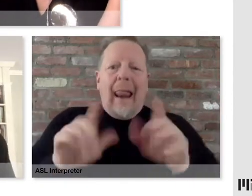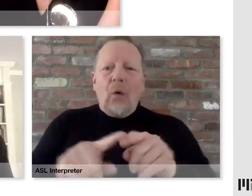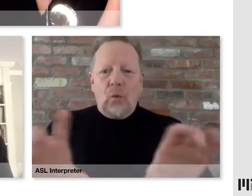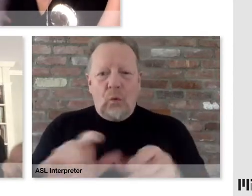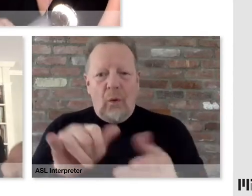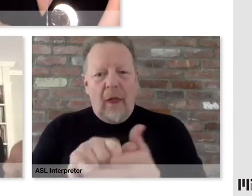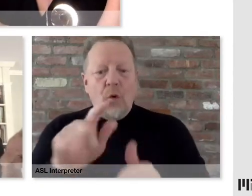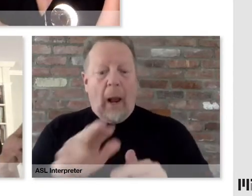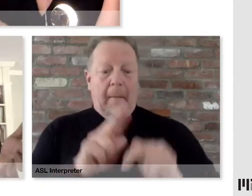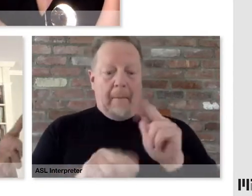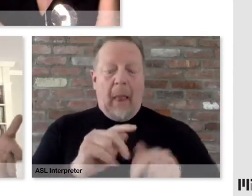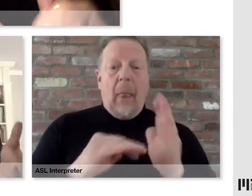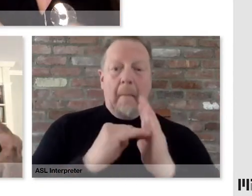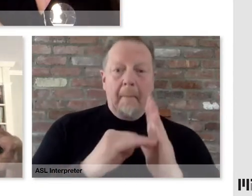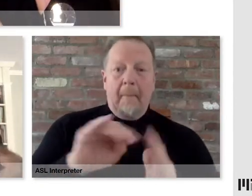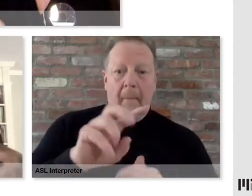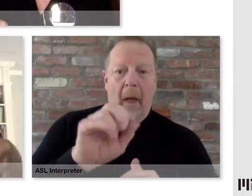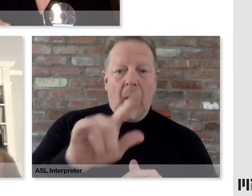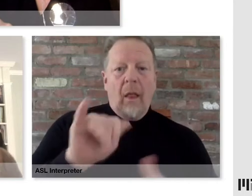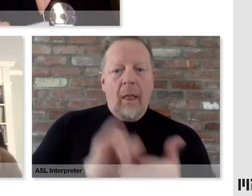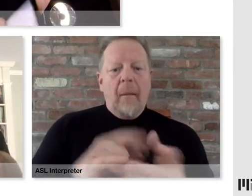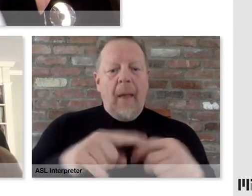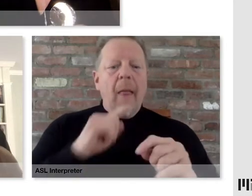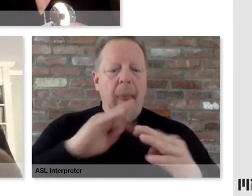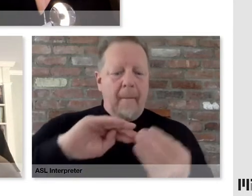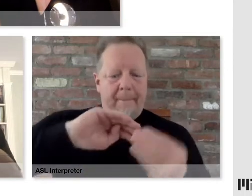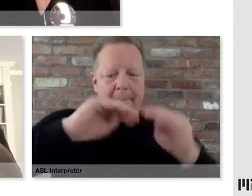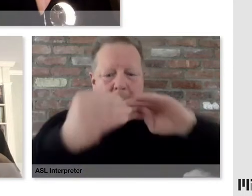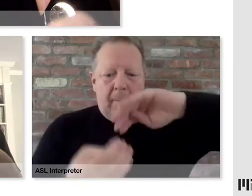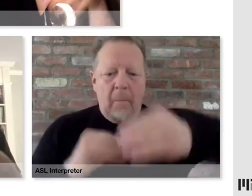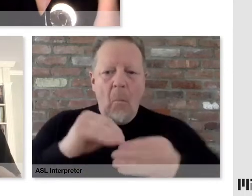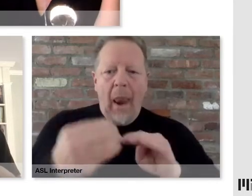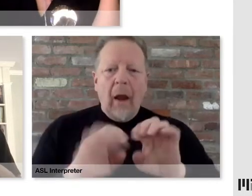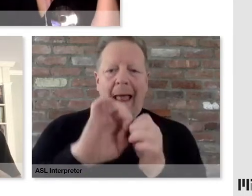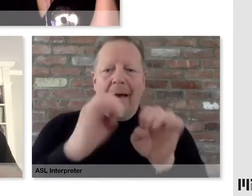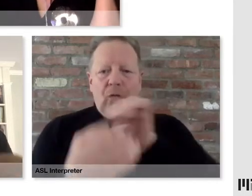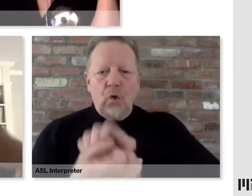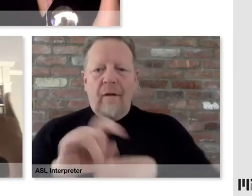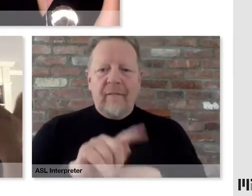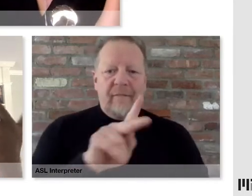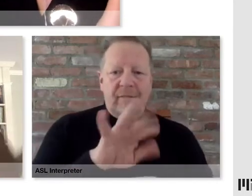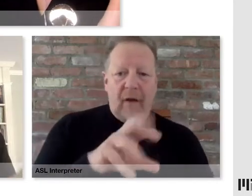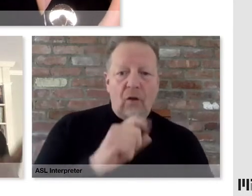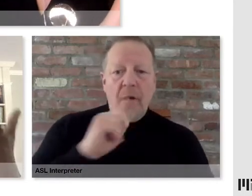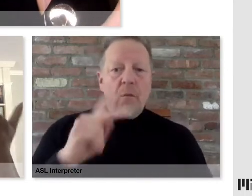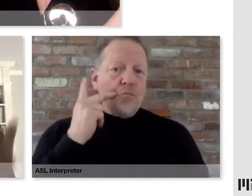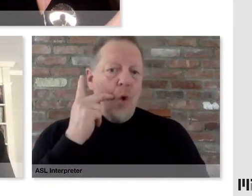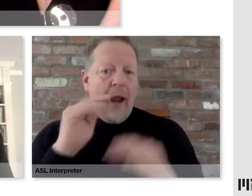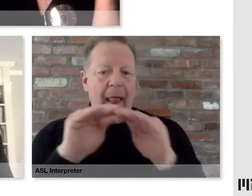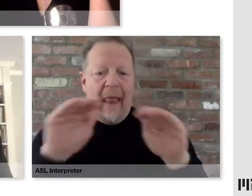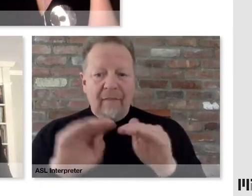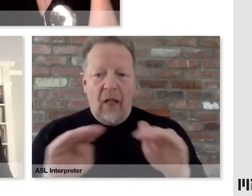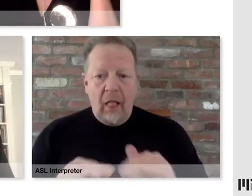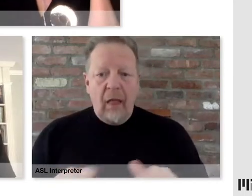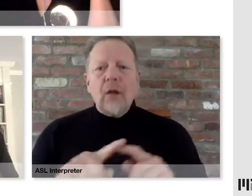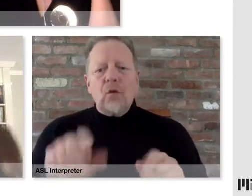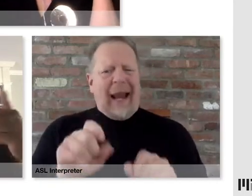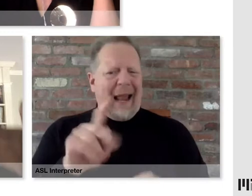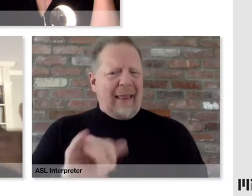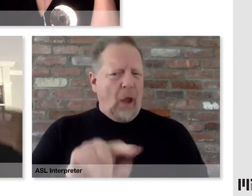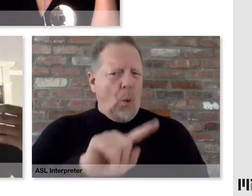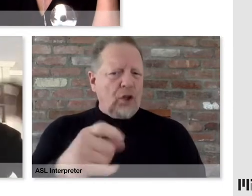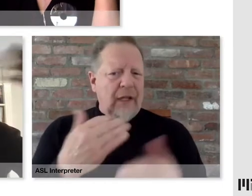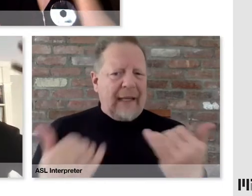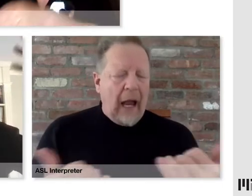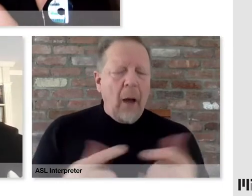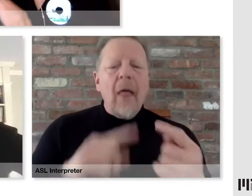build a model that about the molecular evolution of the virus at the protein level, and you can ask a question now about the